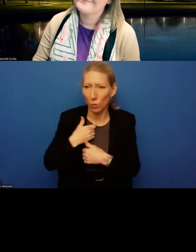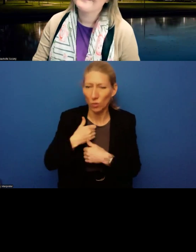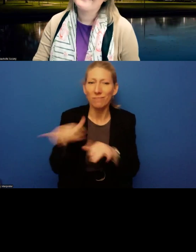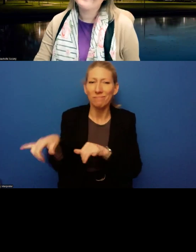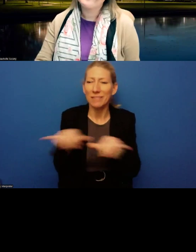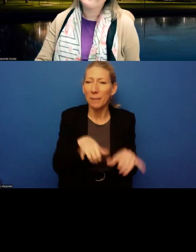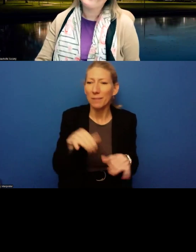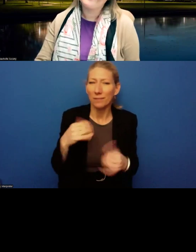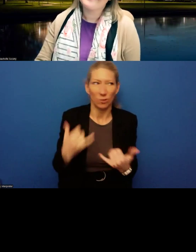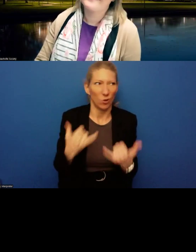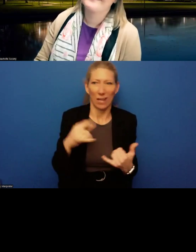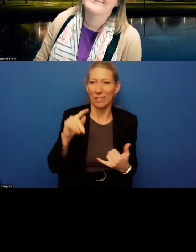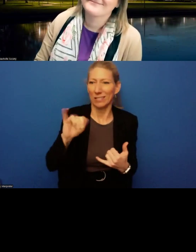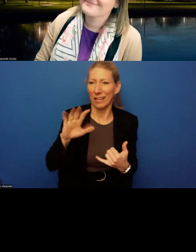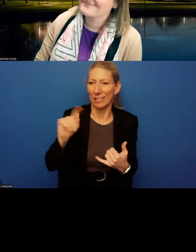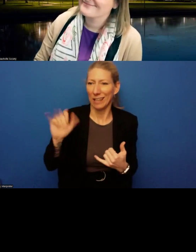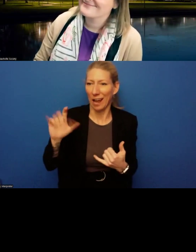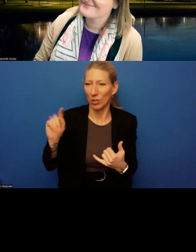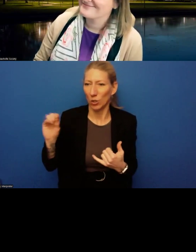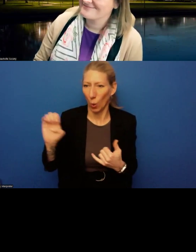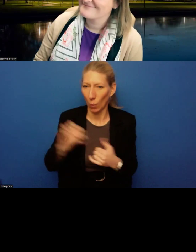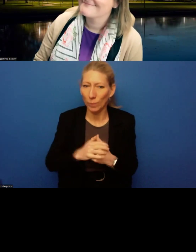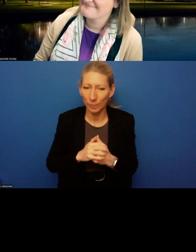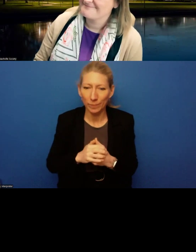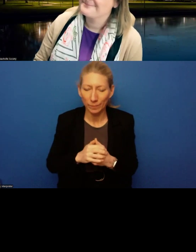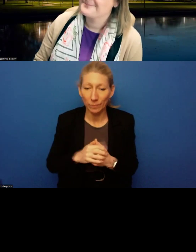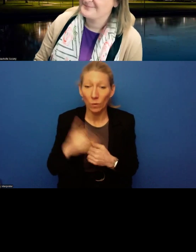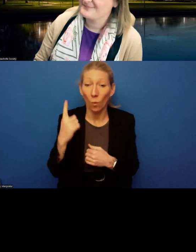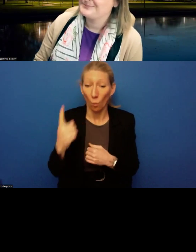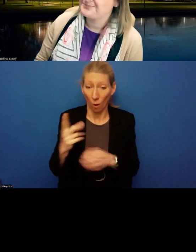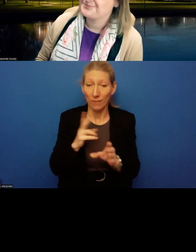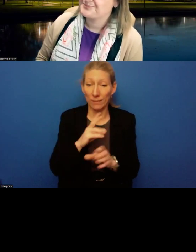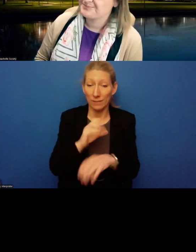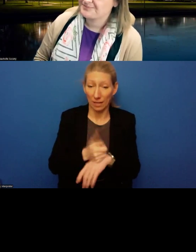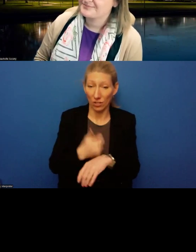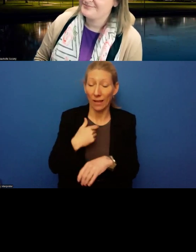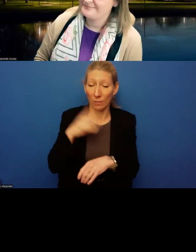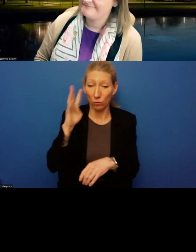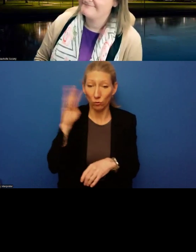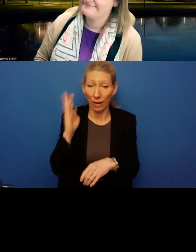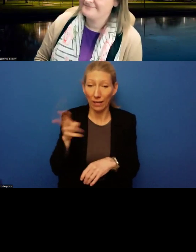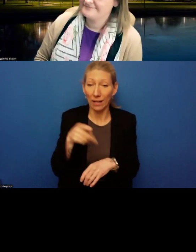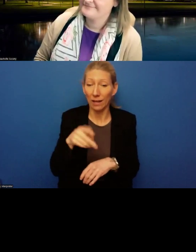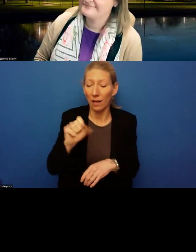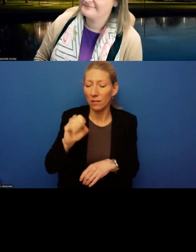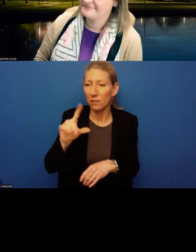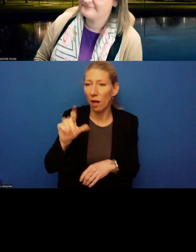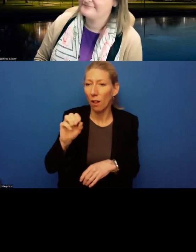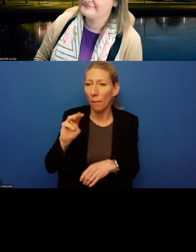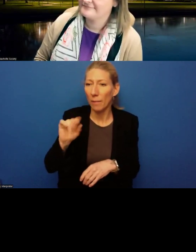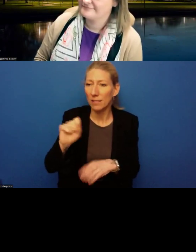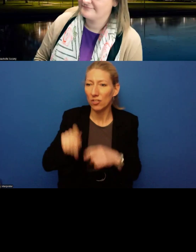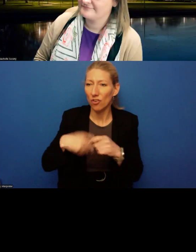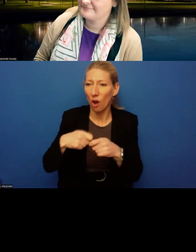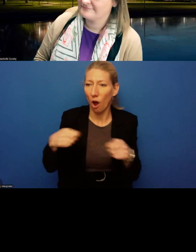tic-tac-toe. One of our most popular stations had participants recreating a Roman Solomon's knot mosaic pattern with